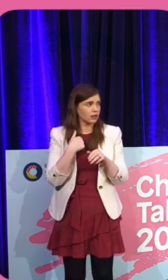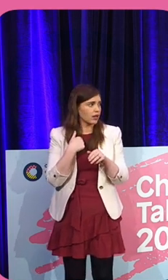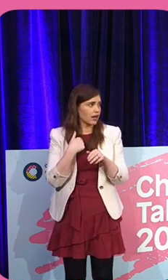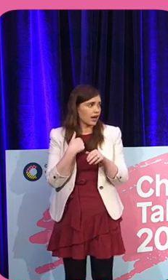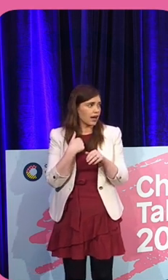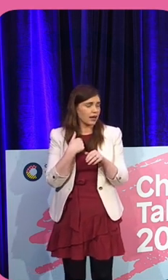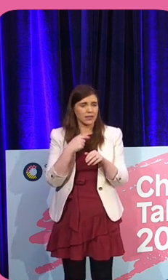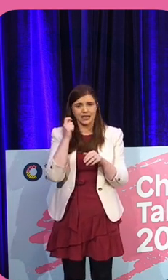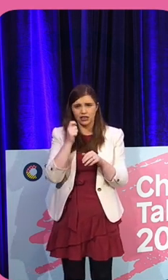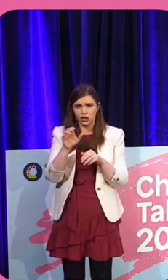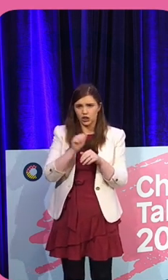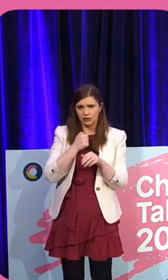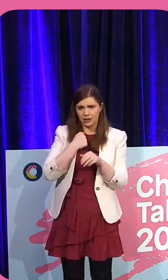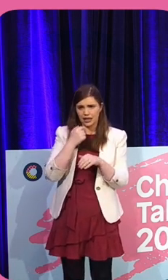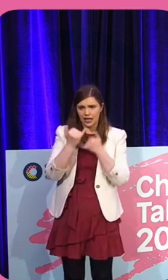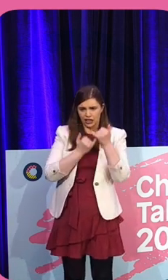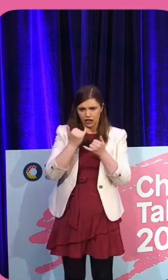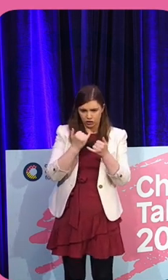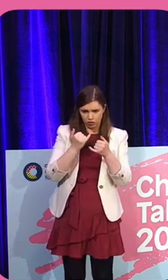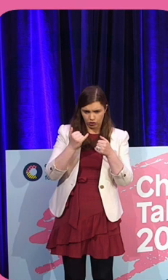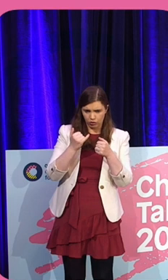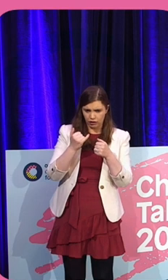am, it took me a year before I finally organized it.